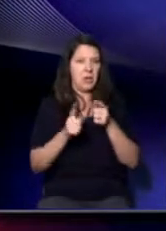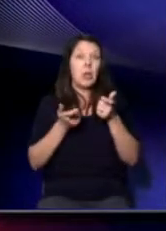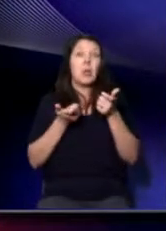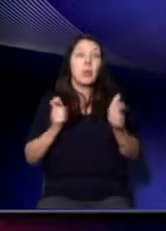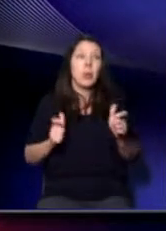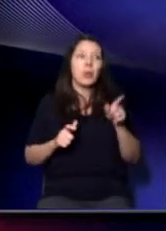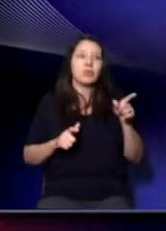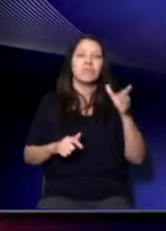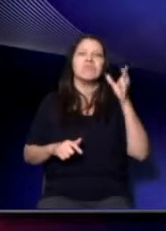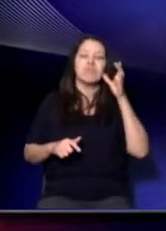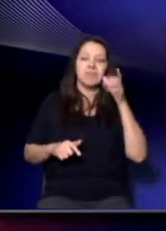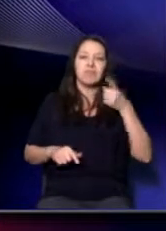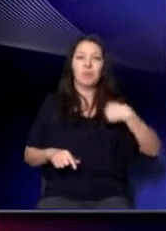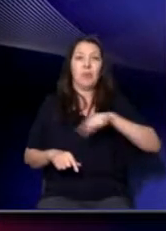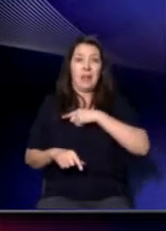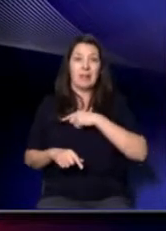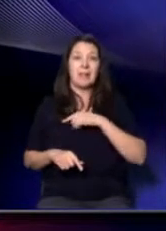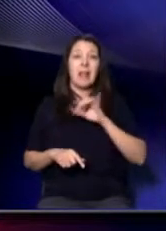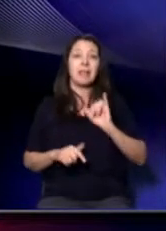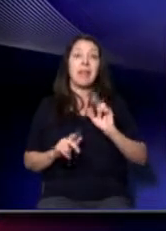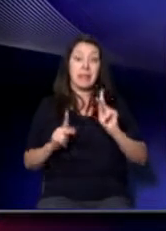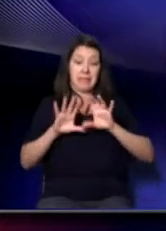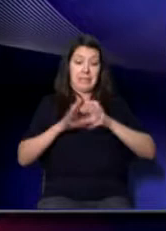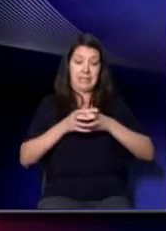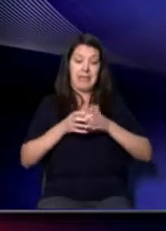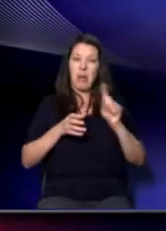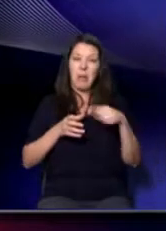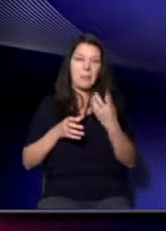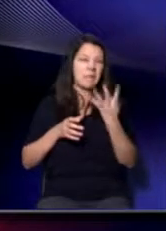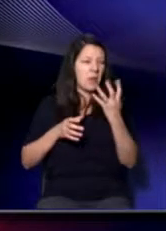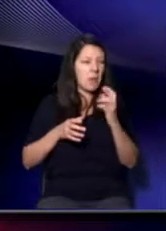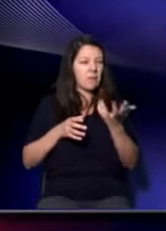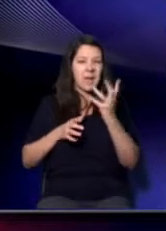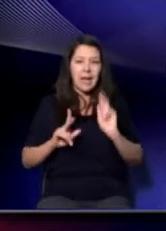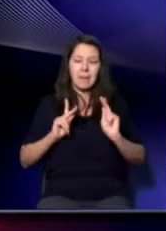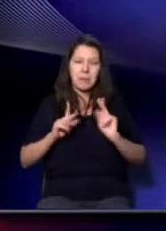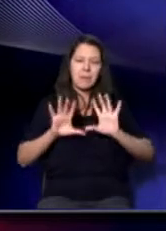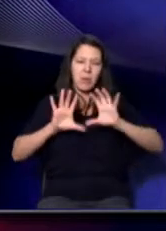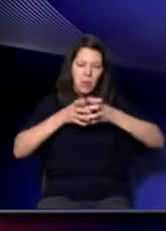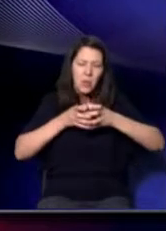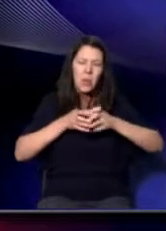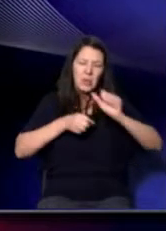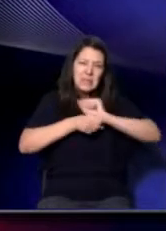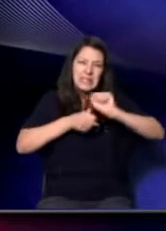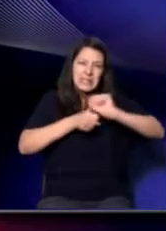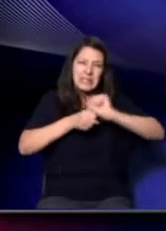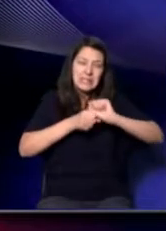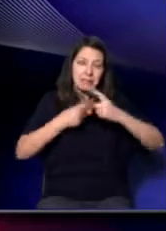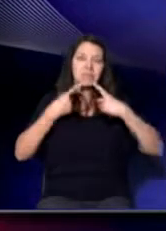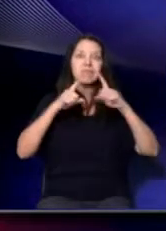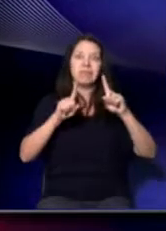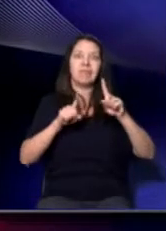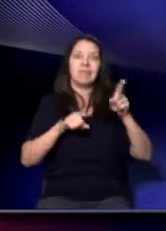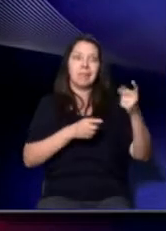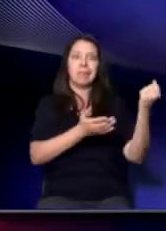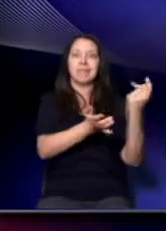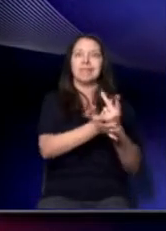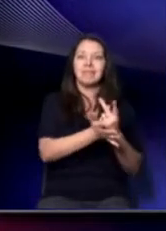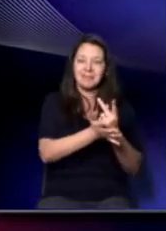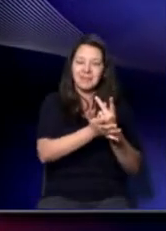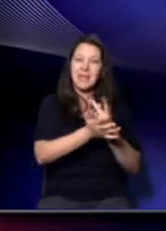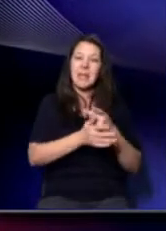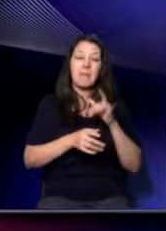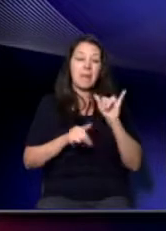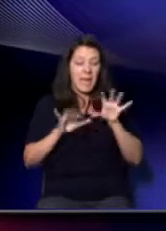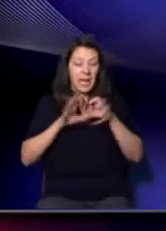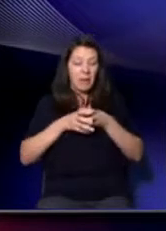this 4 or 5 team members, they get together and they made that happen. And I can't say enough about this